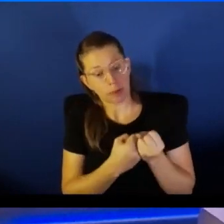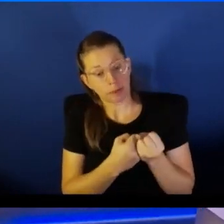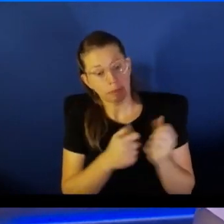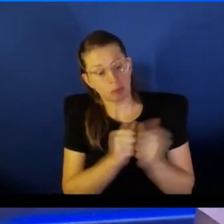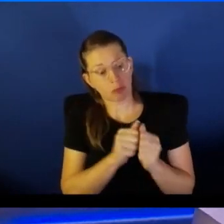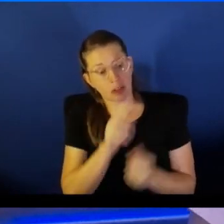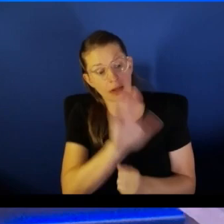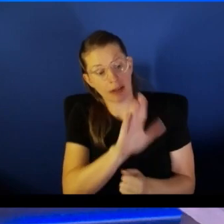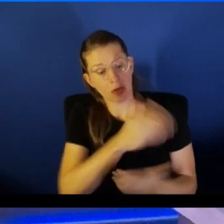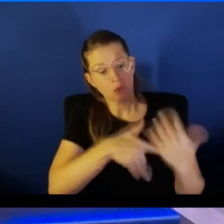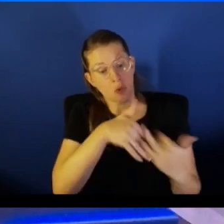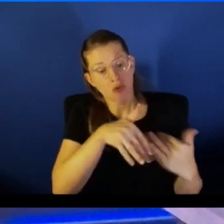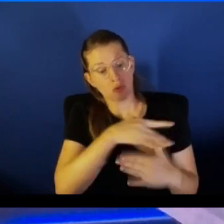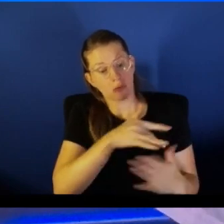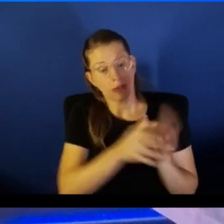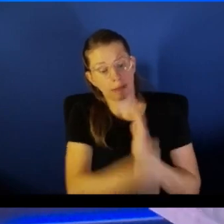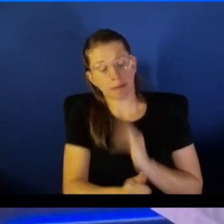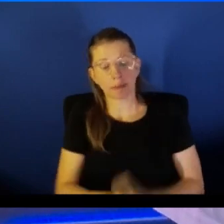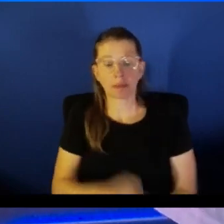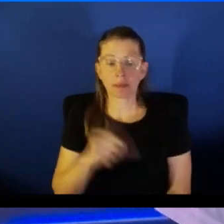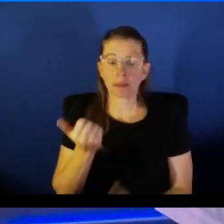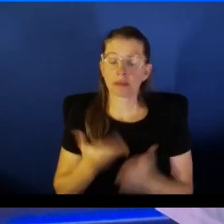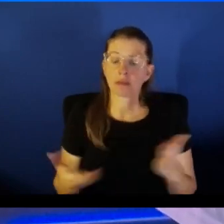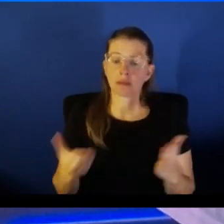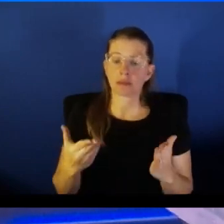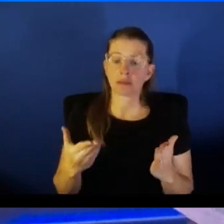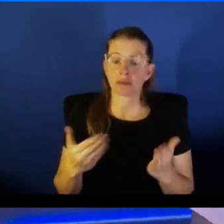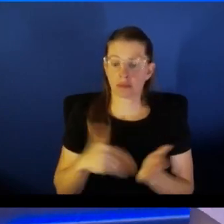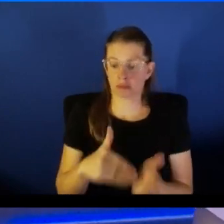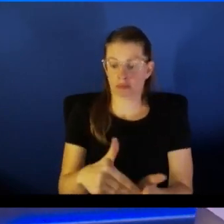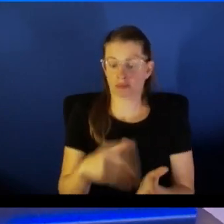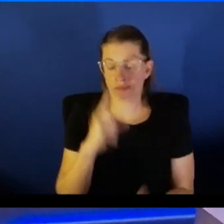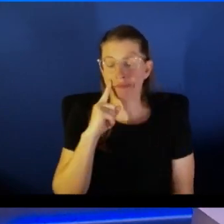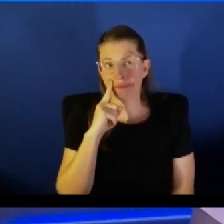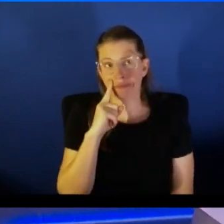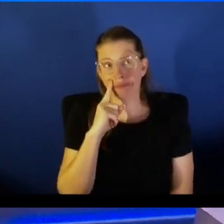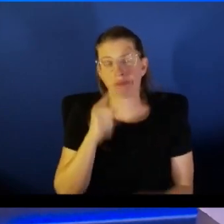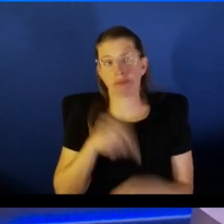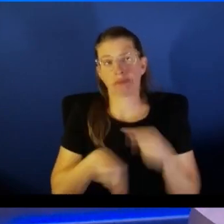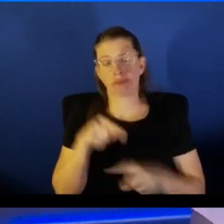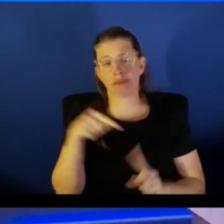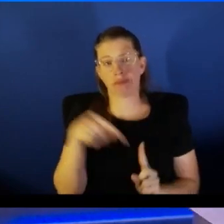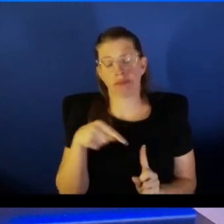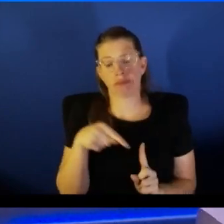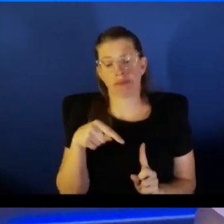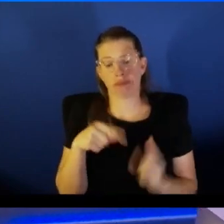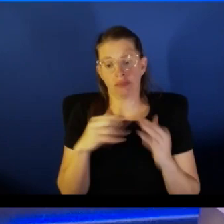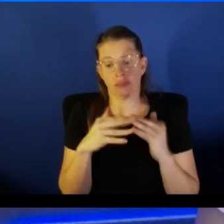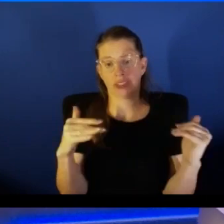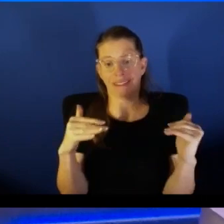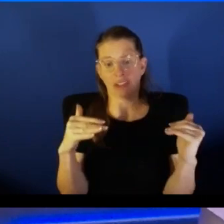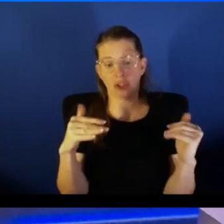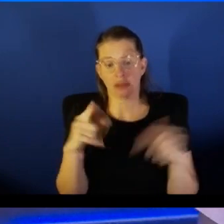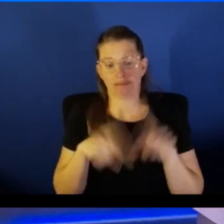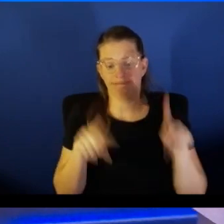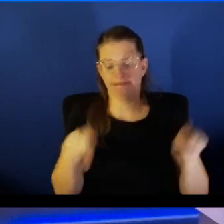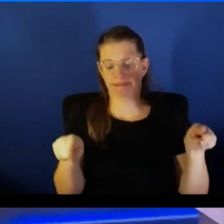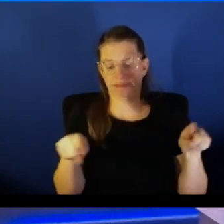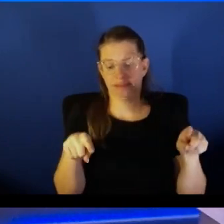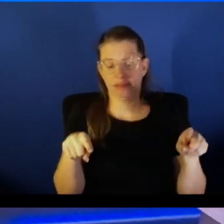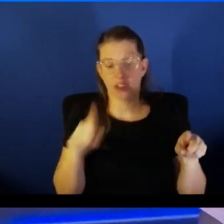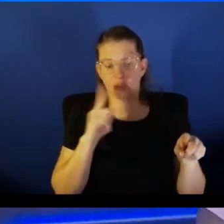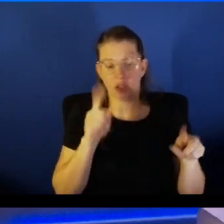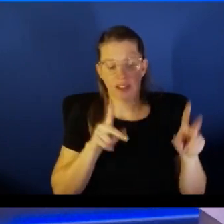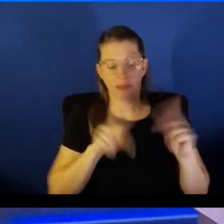skills. Another thing that I think often that is kind of going back to the diverse nature of the population